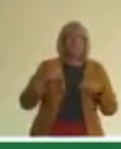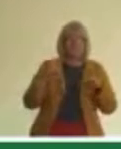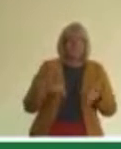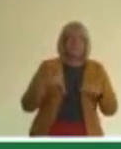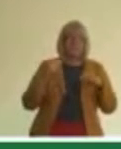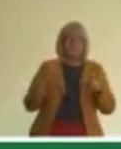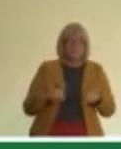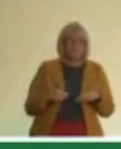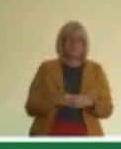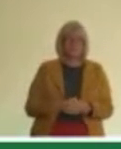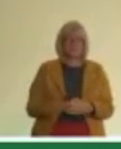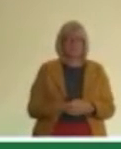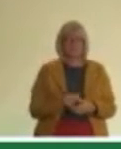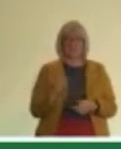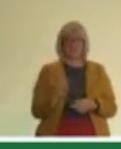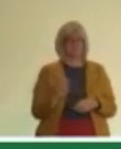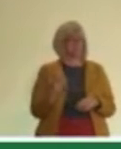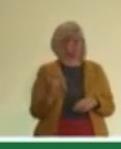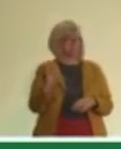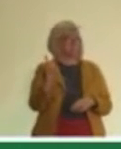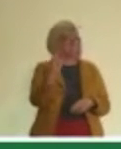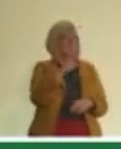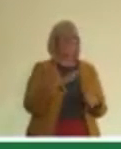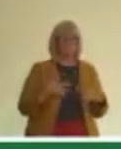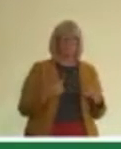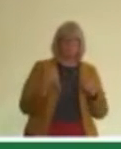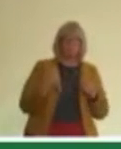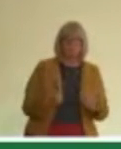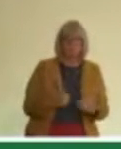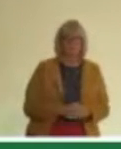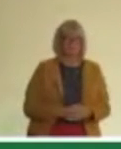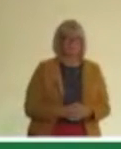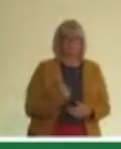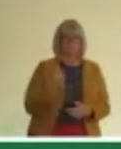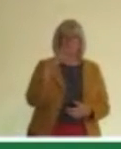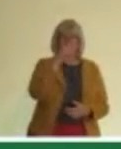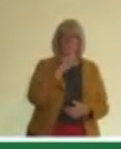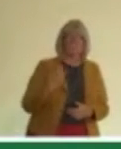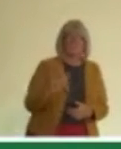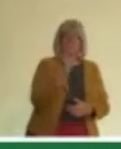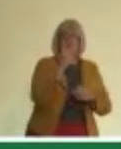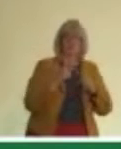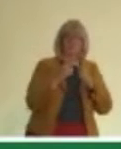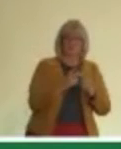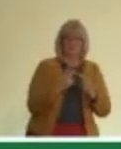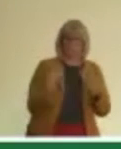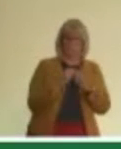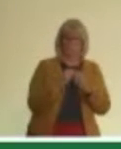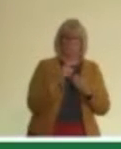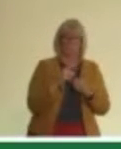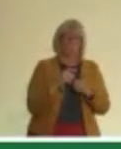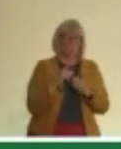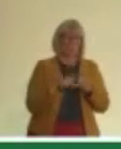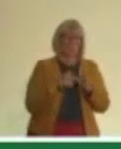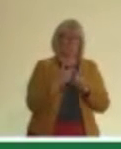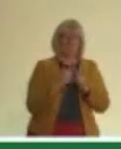and it's this getting around the country that feels so great. I remember one of my first visits was with Councillor Jack Lennox. We went, Jack took me to